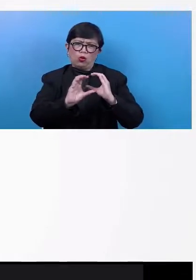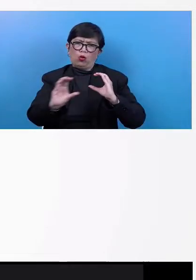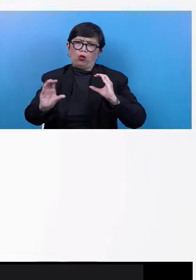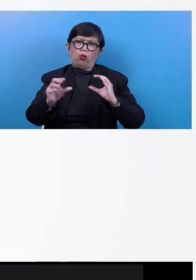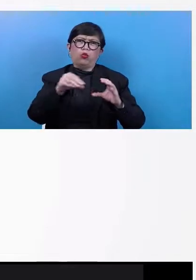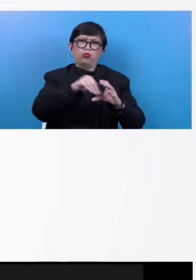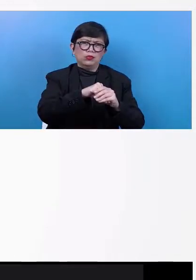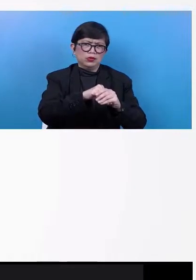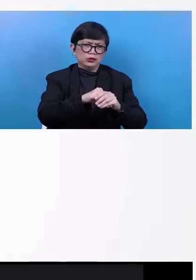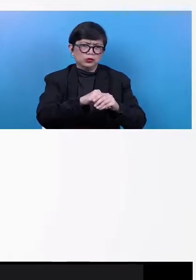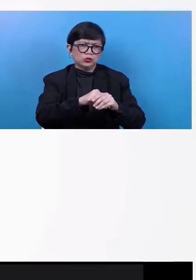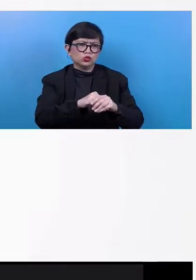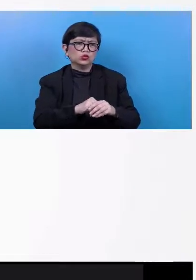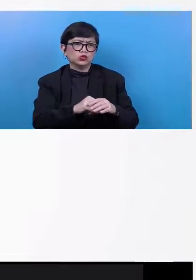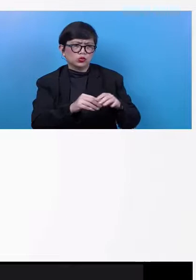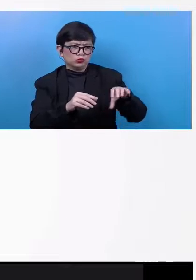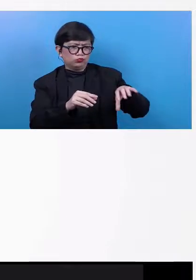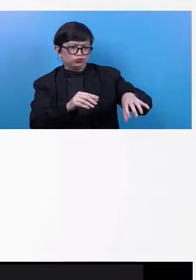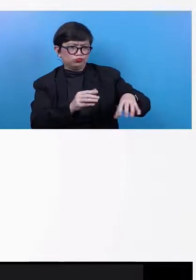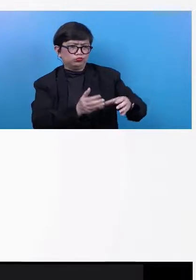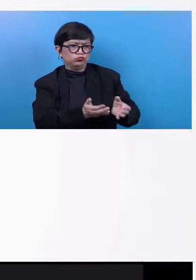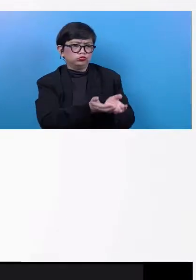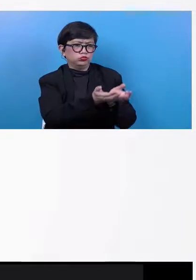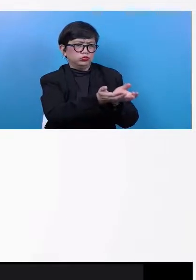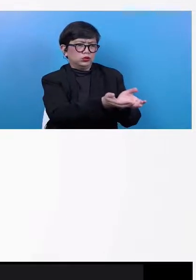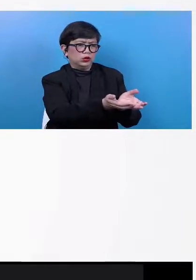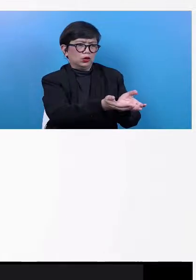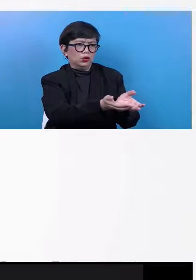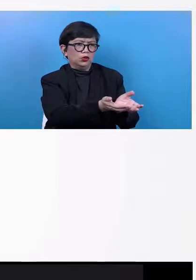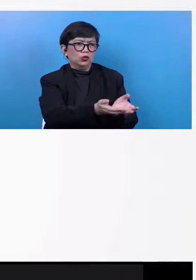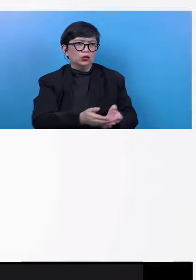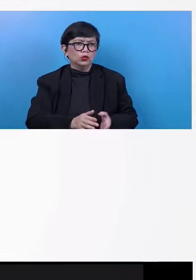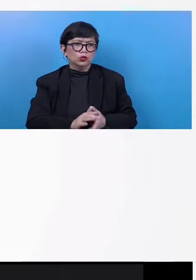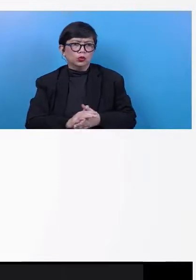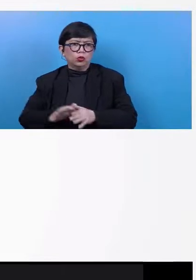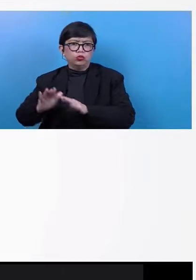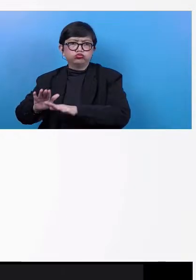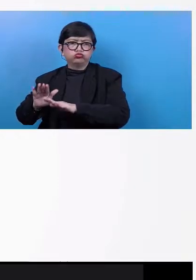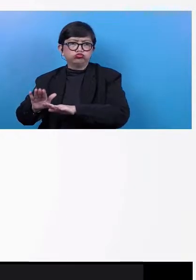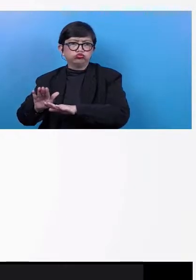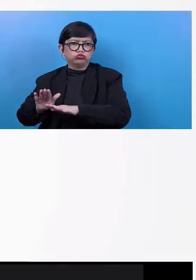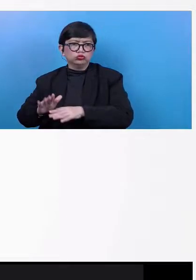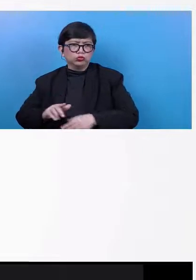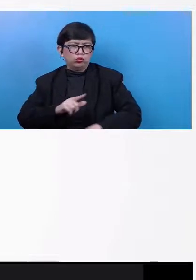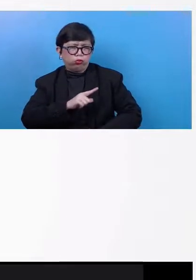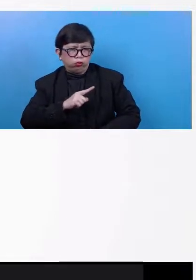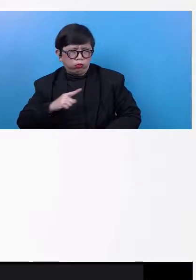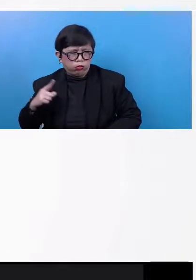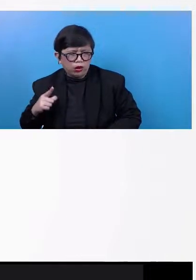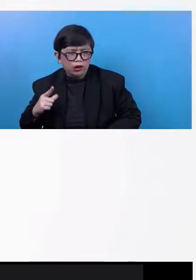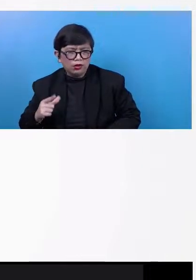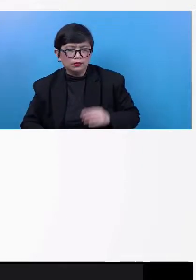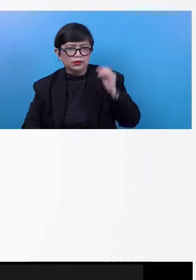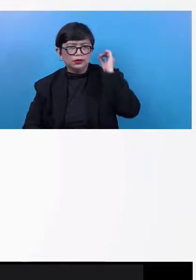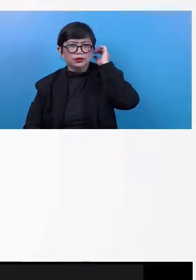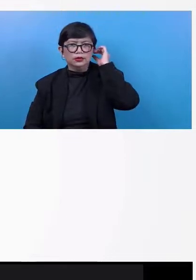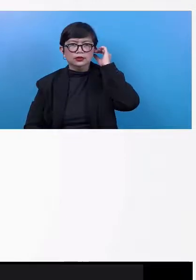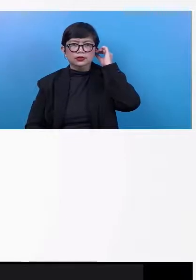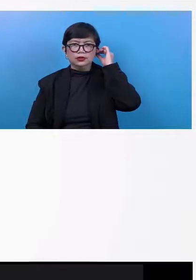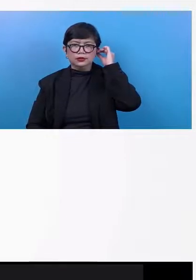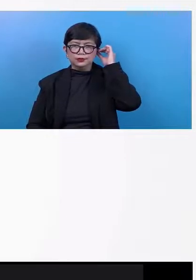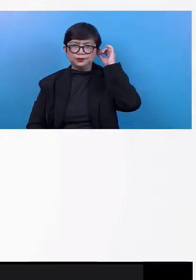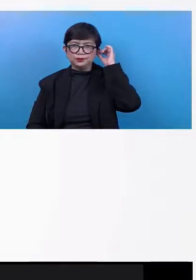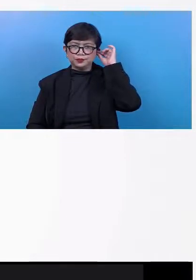for a large queuing system, not individual ships, of course. What we found is